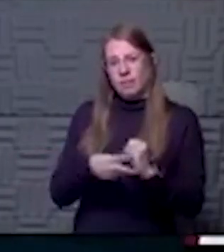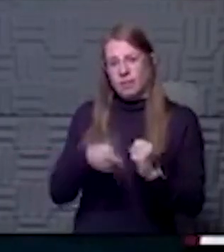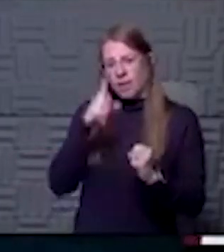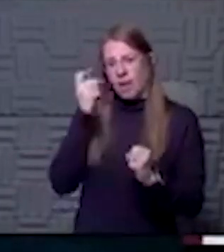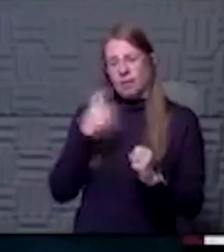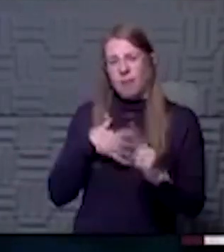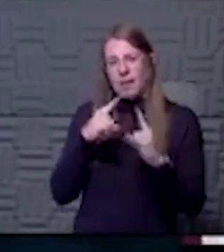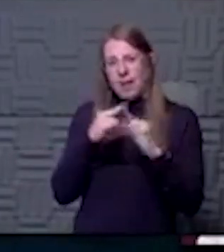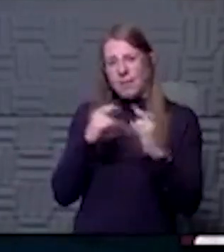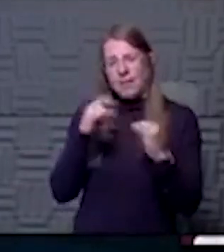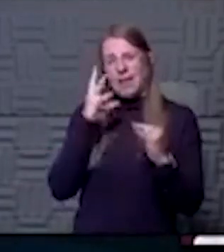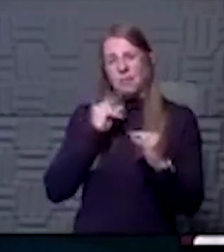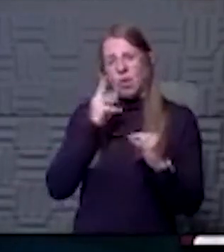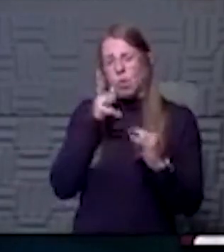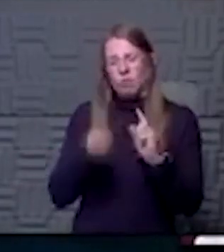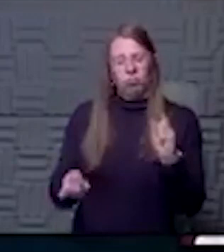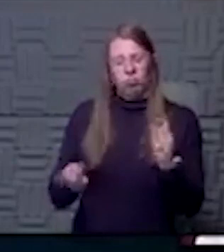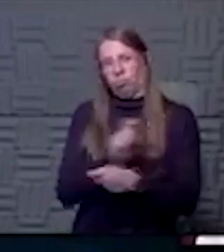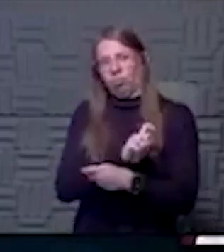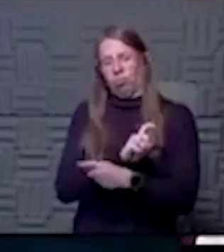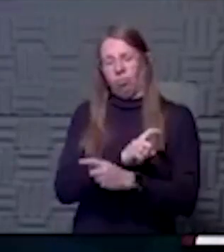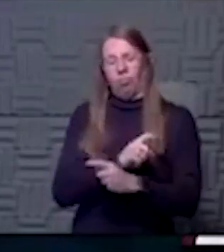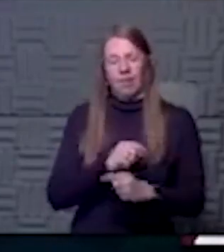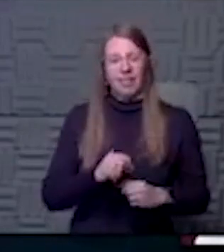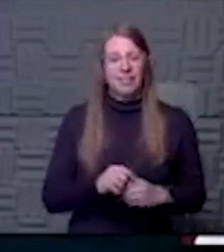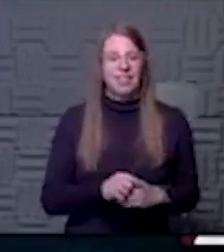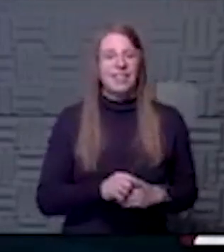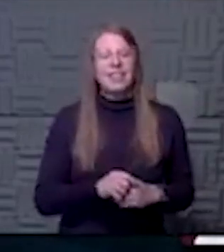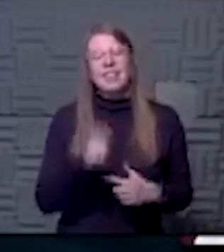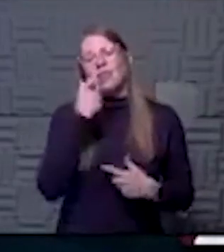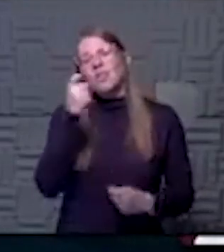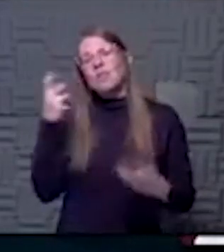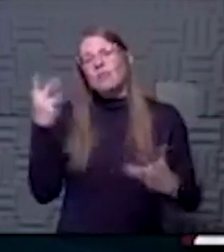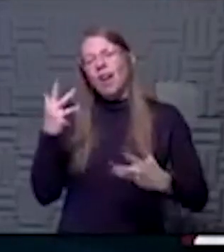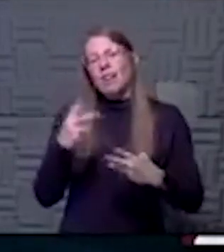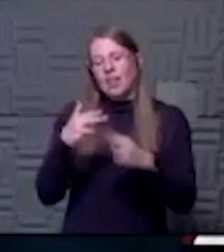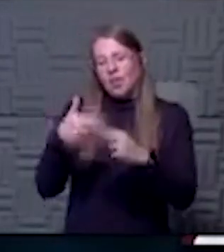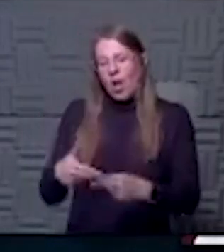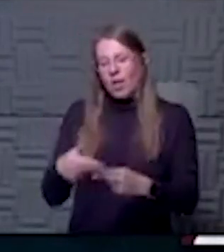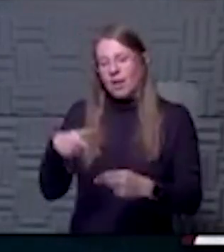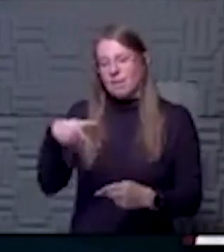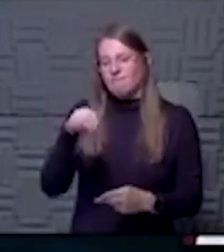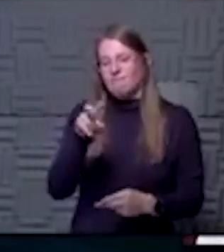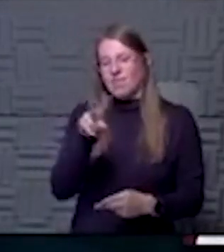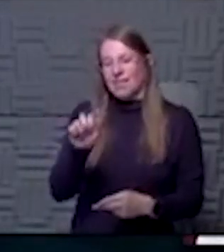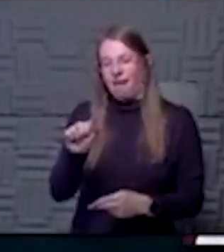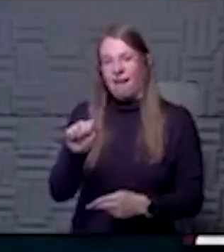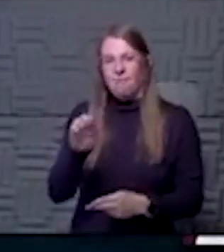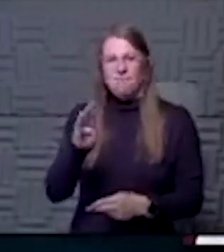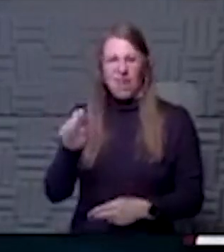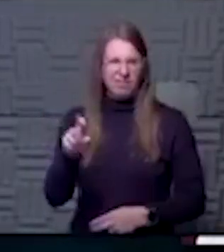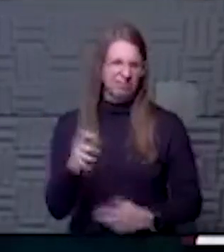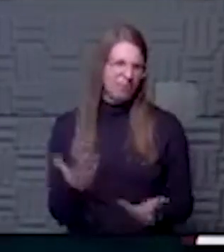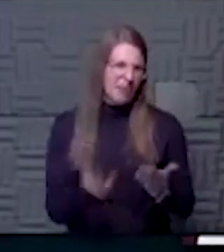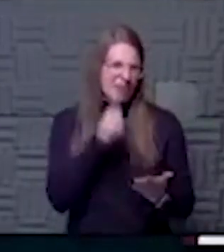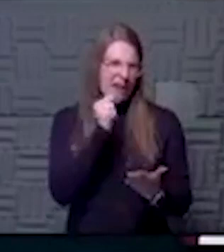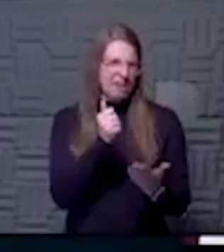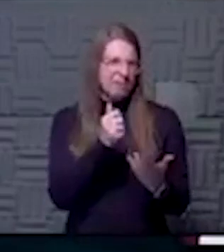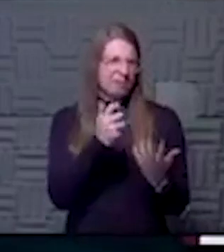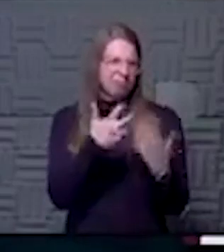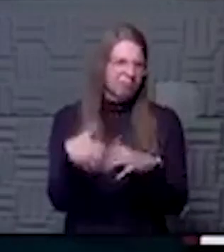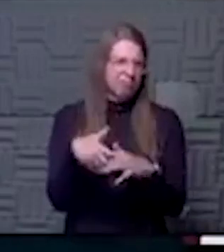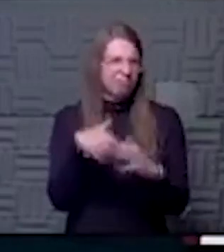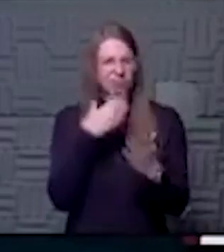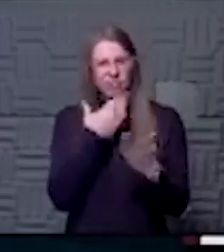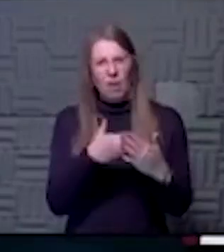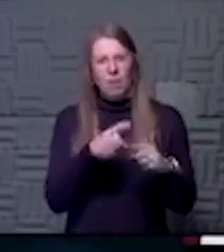experience. Well, and I tell you the most interesting thing about it is they call it a pizza box. Okay, well, maybe that won't work quite as well, but I